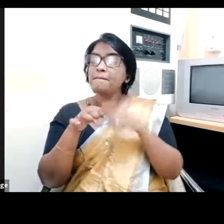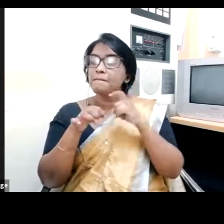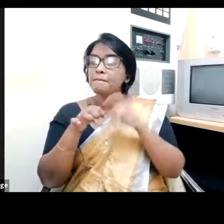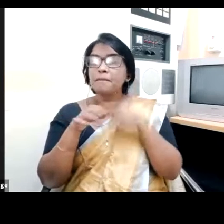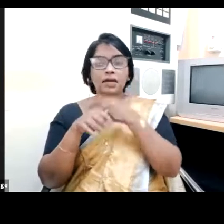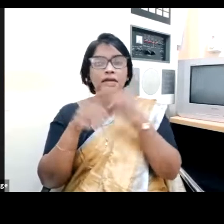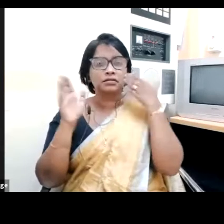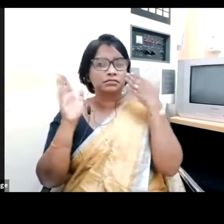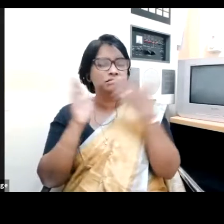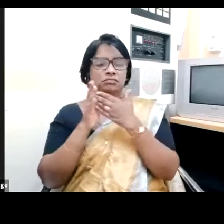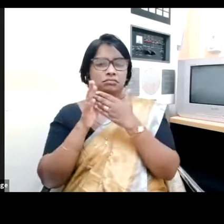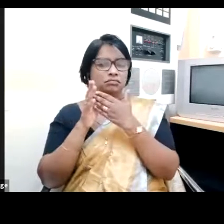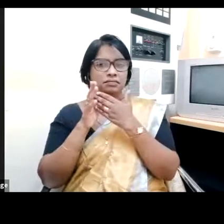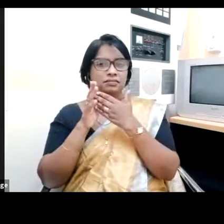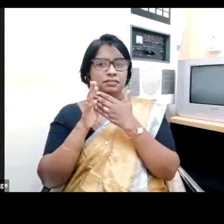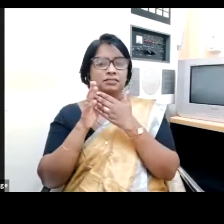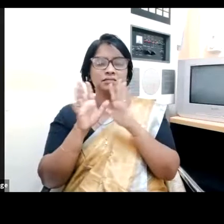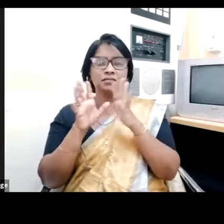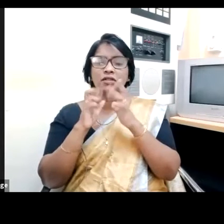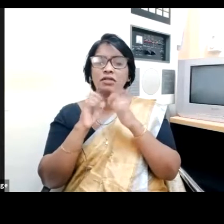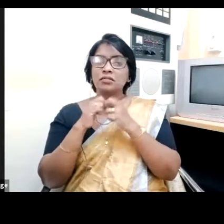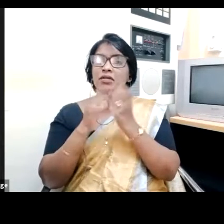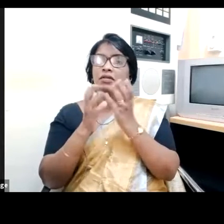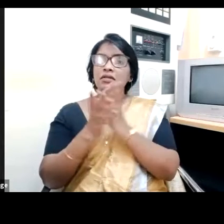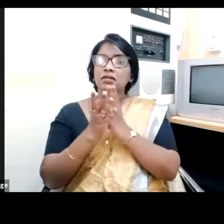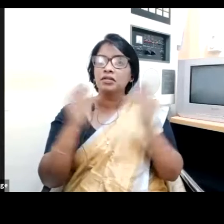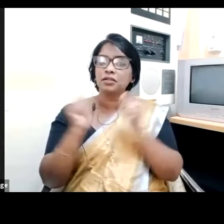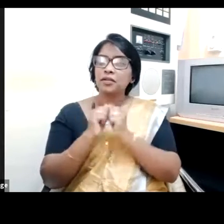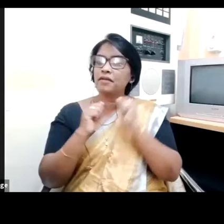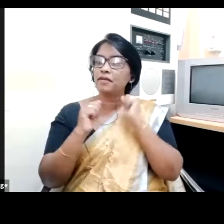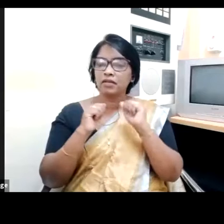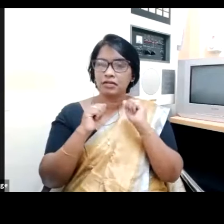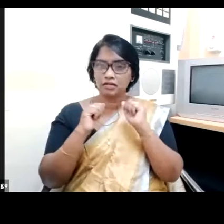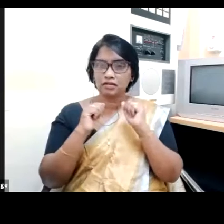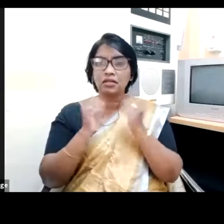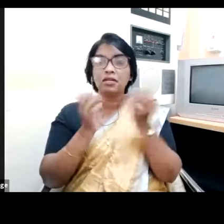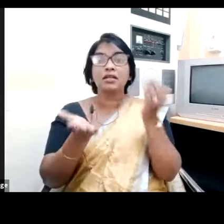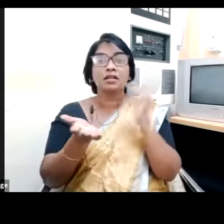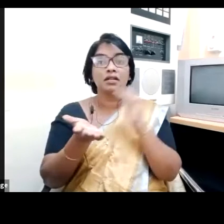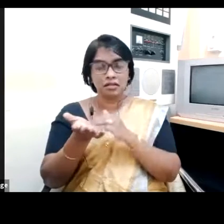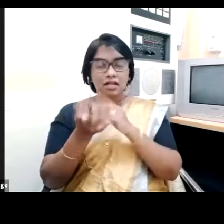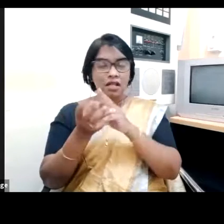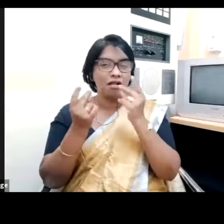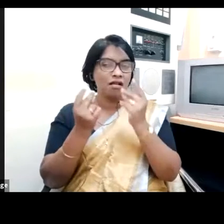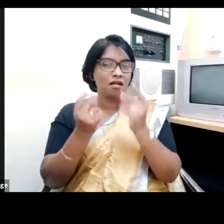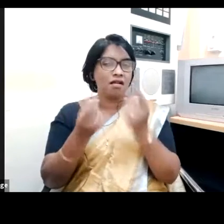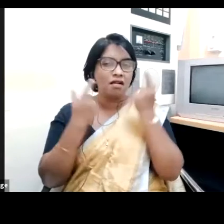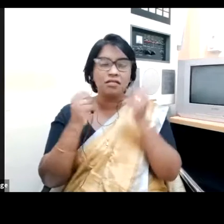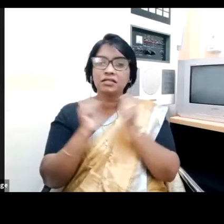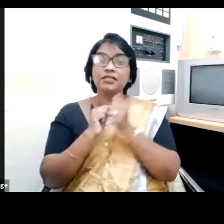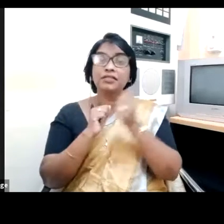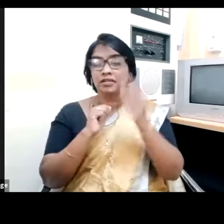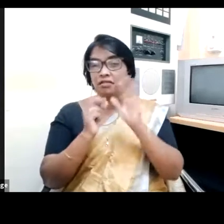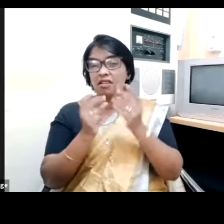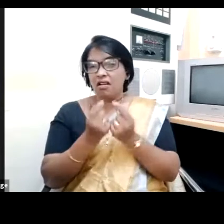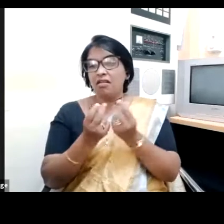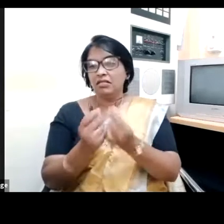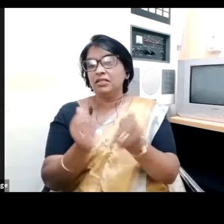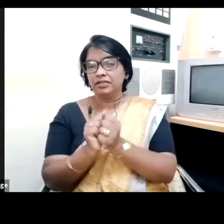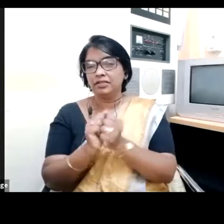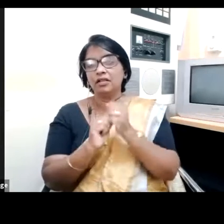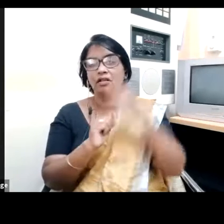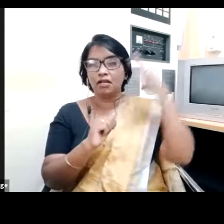with urgency for the climate emergency, because this is no longer the word climate change like we used to talk